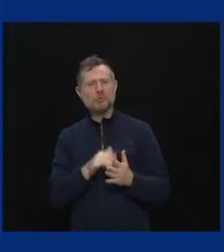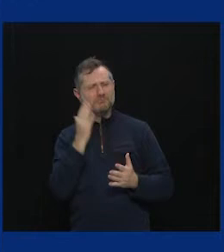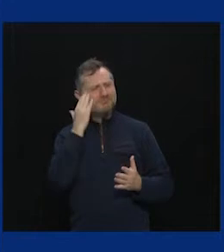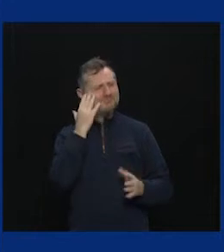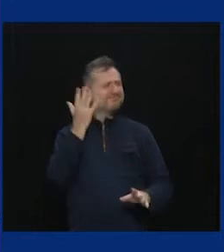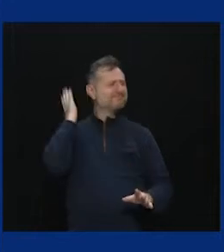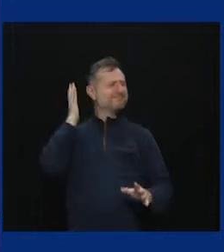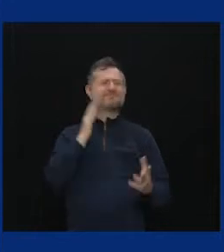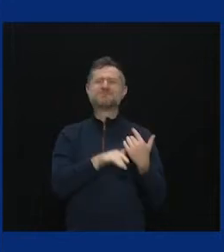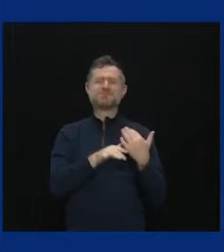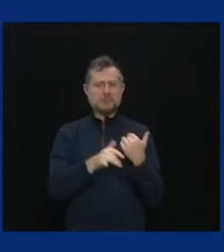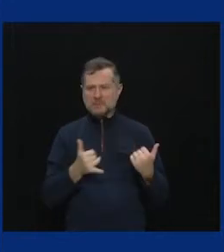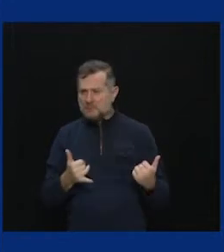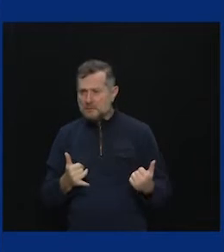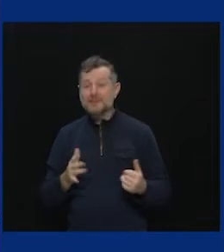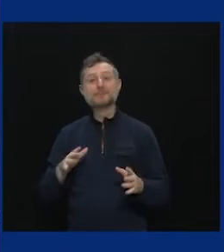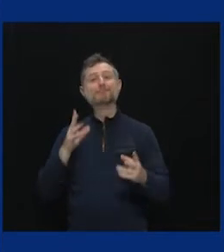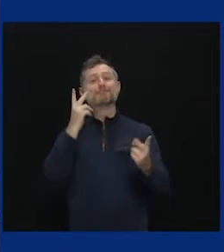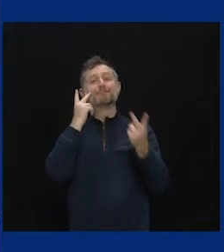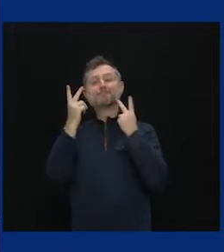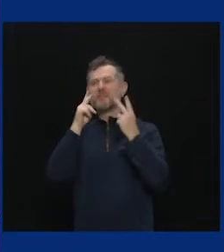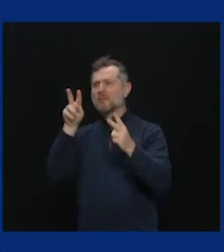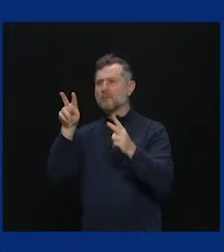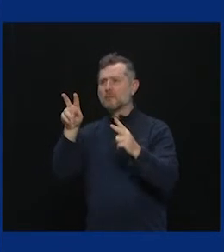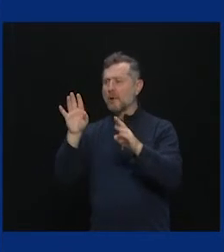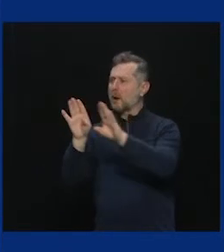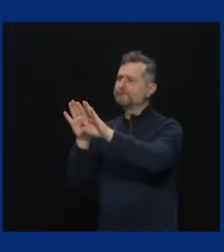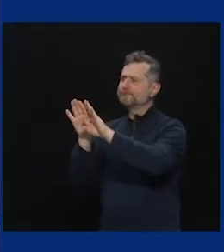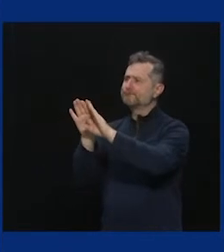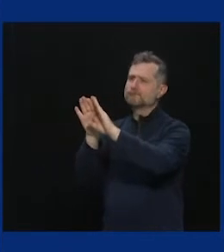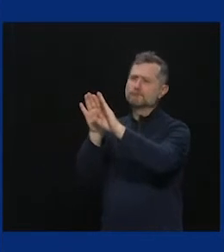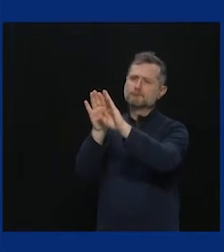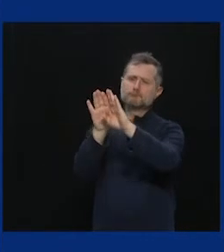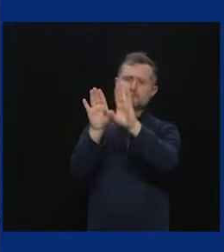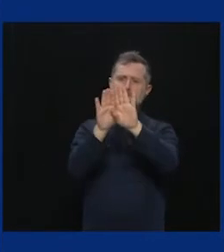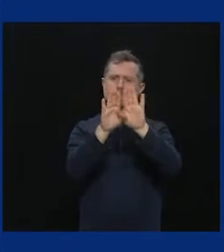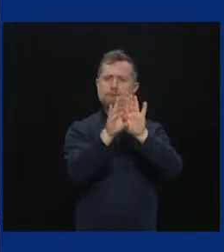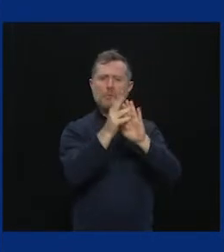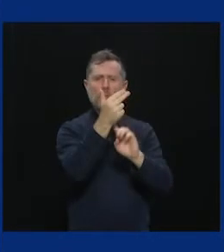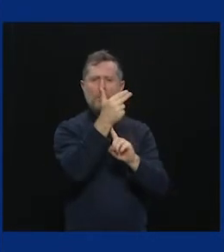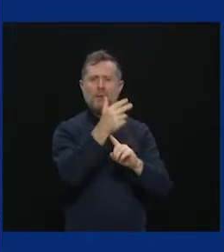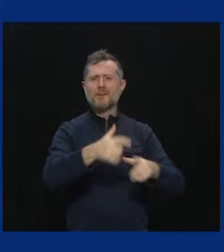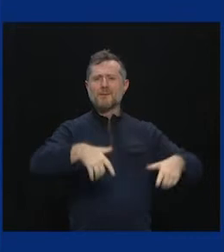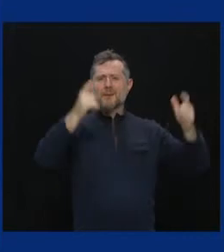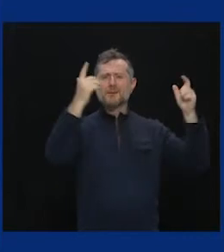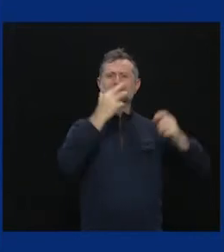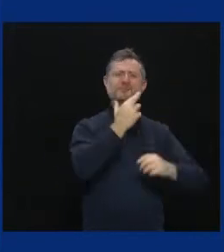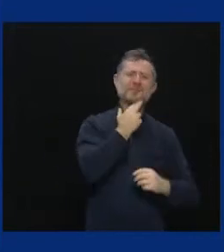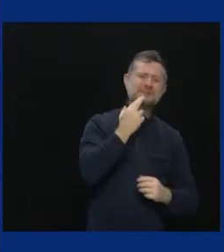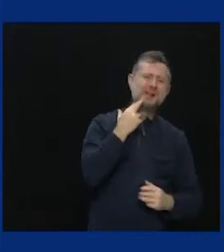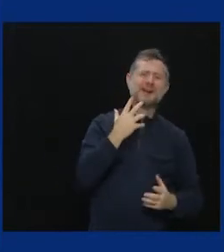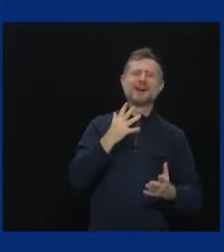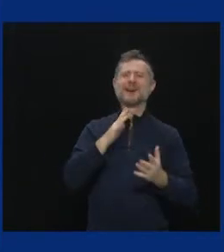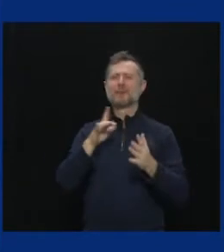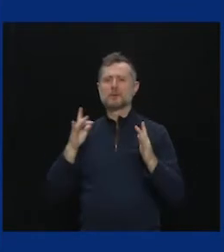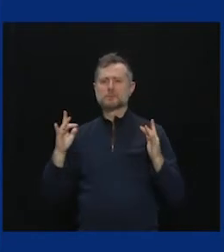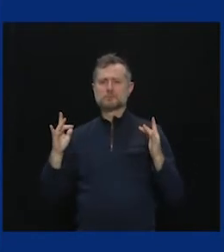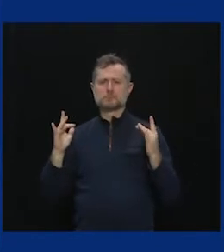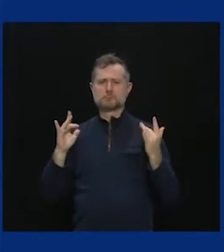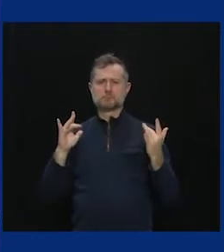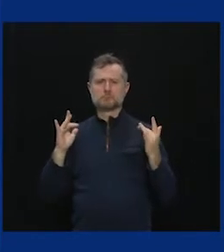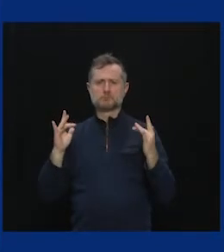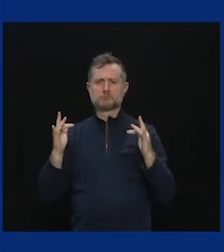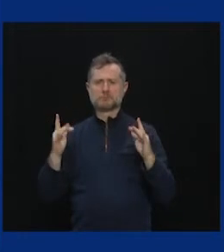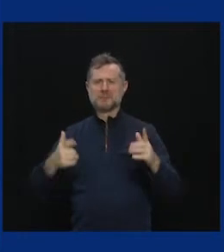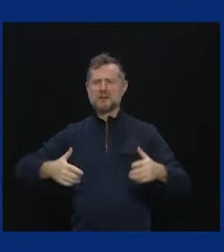the closed signs on our hotels and our restaurants and our most magnificent